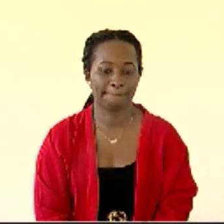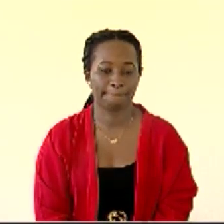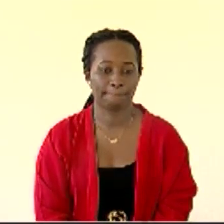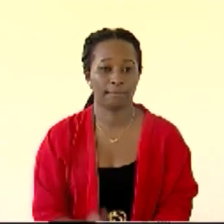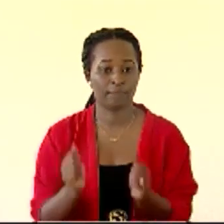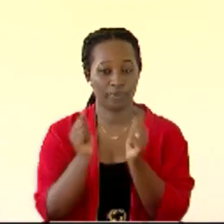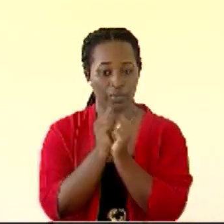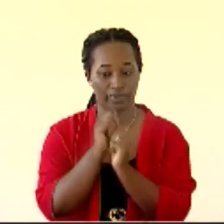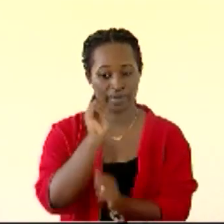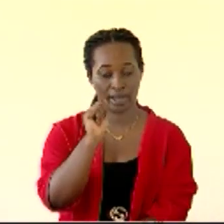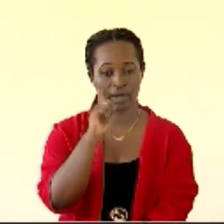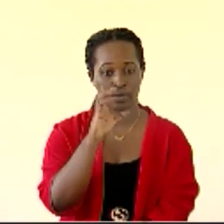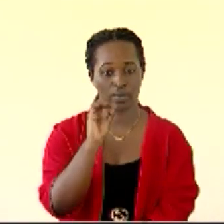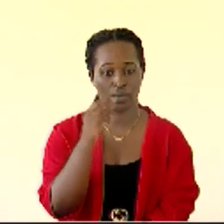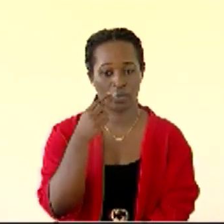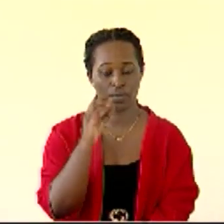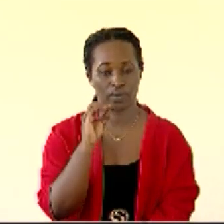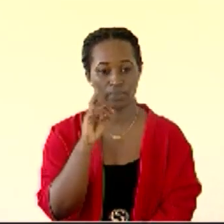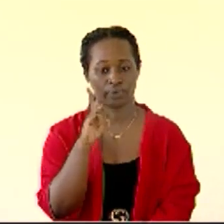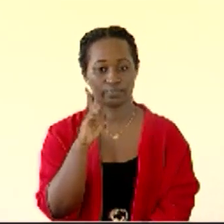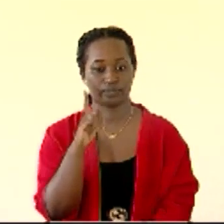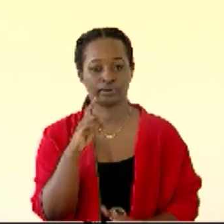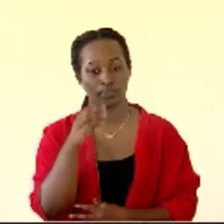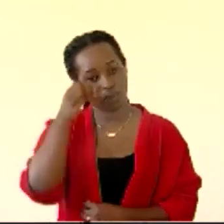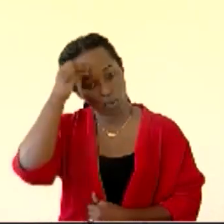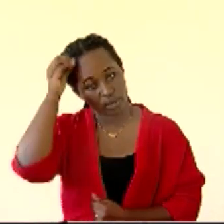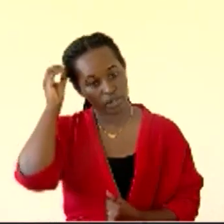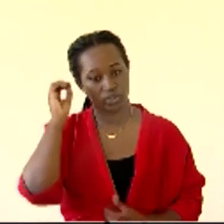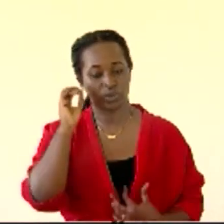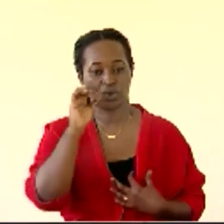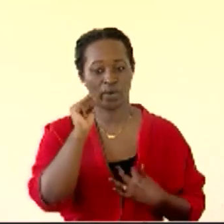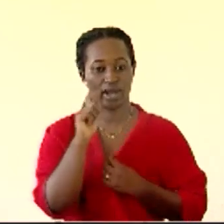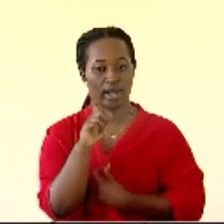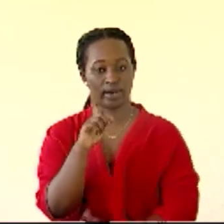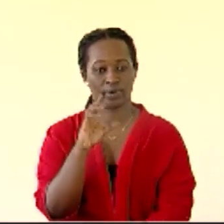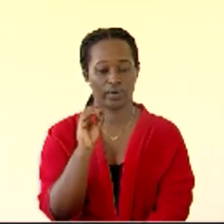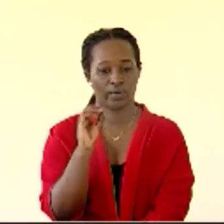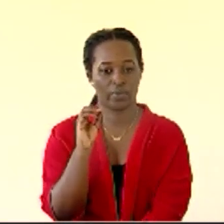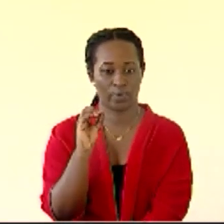with the alcohol, the original alcohol,